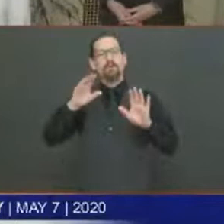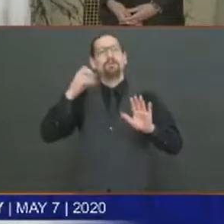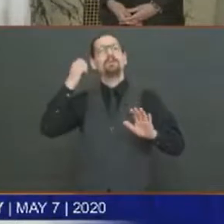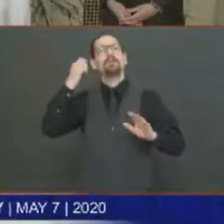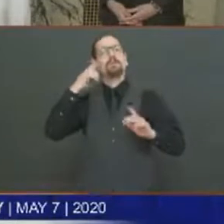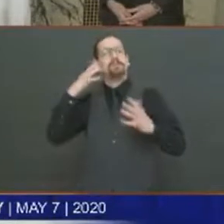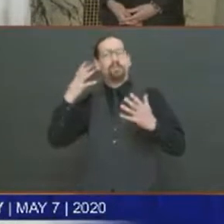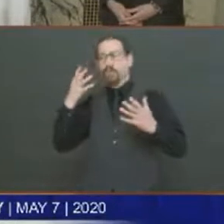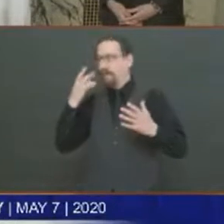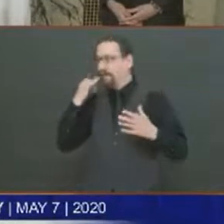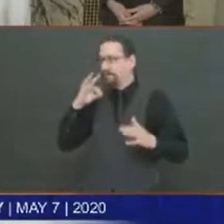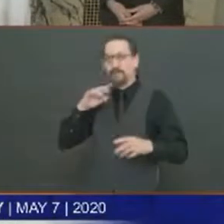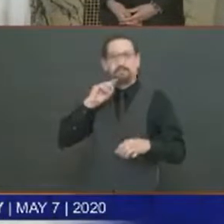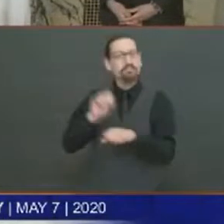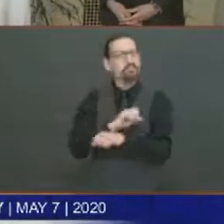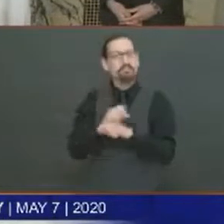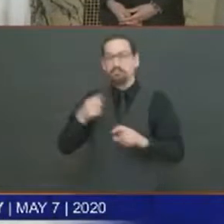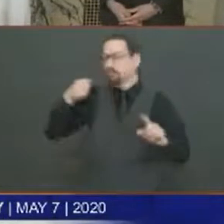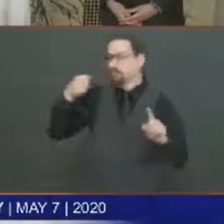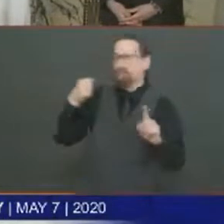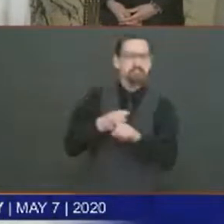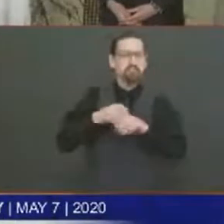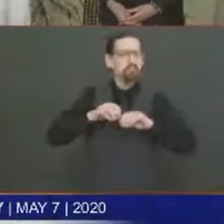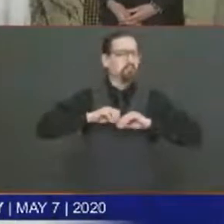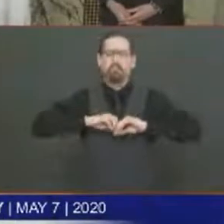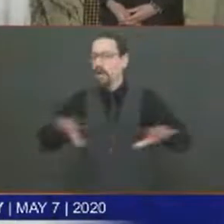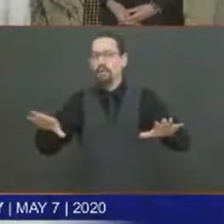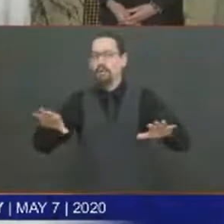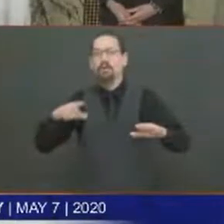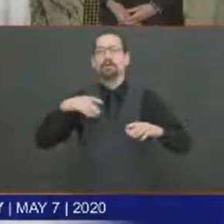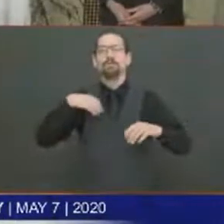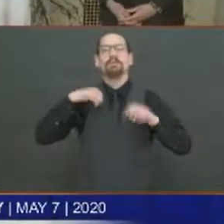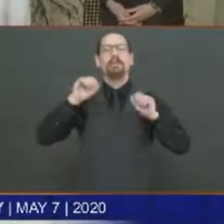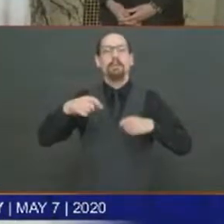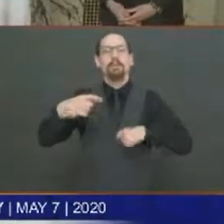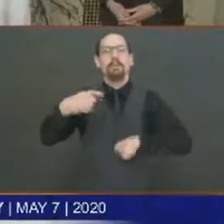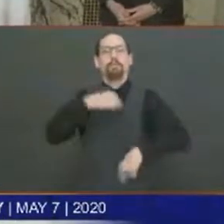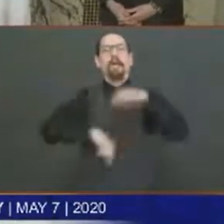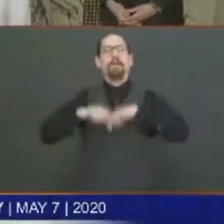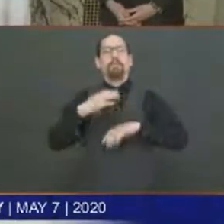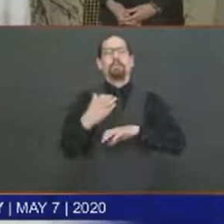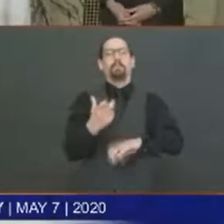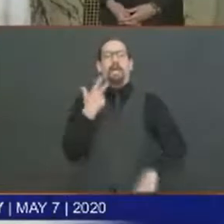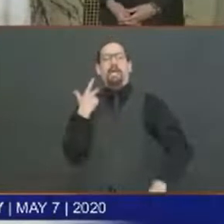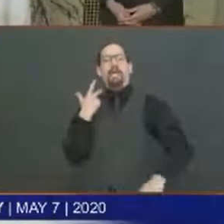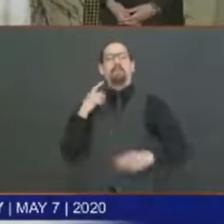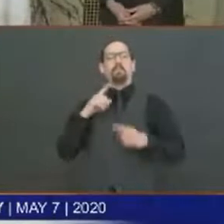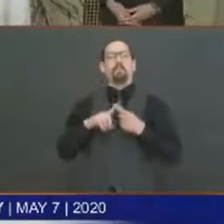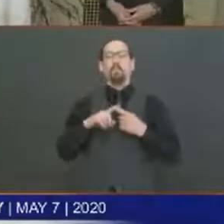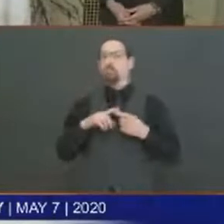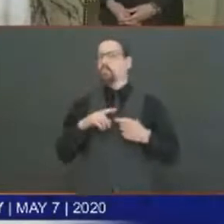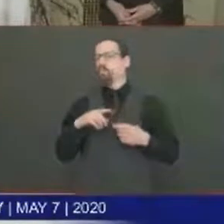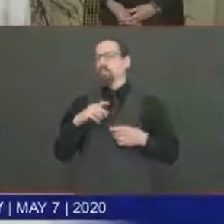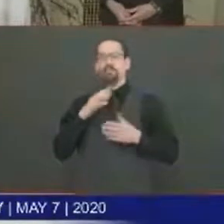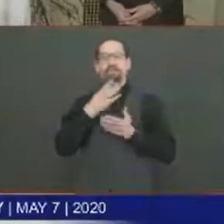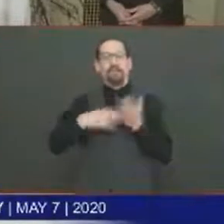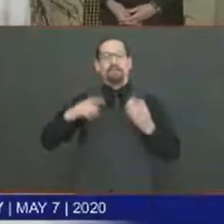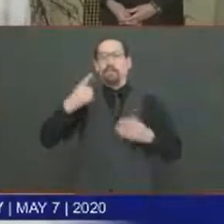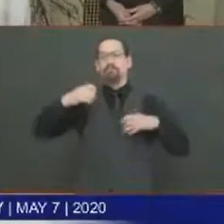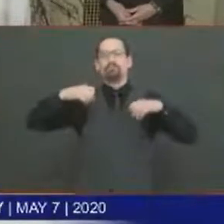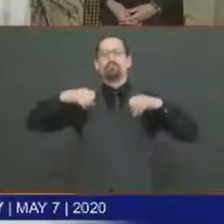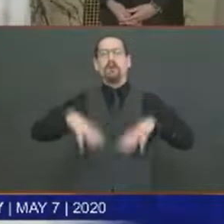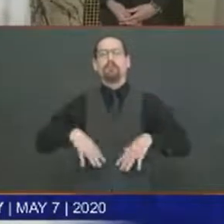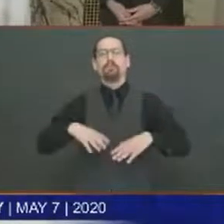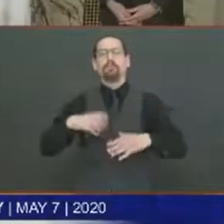will say this, it's the hope that it won't be very long, right? The hope is that we have another 14